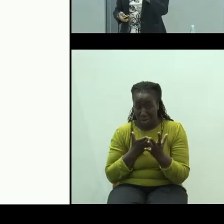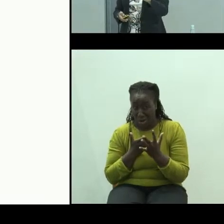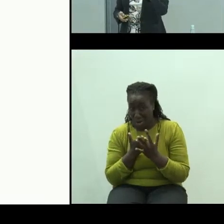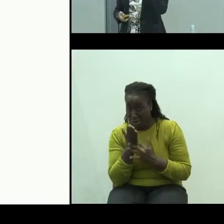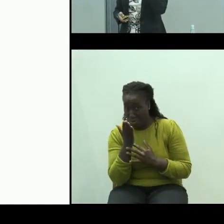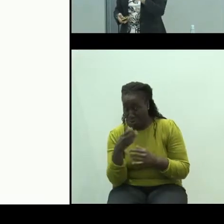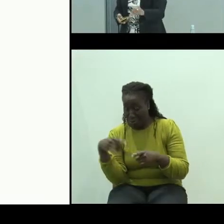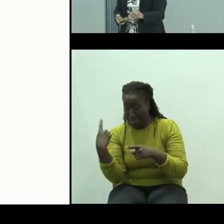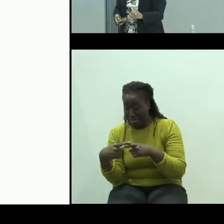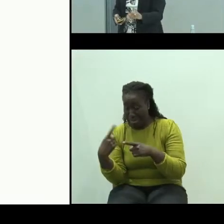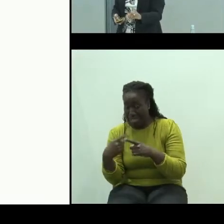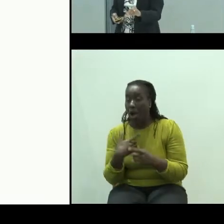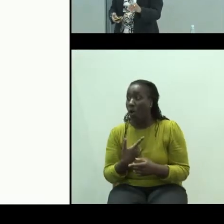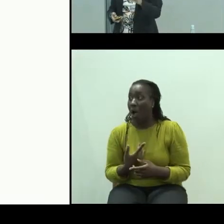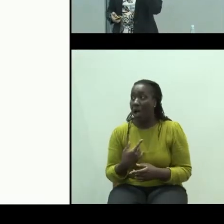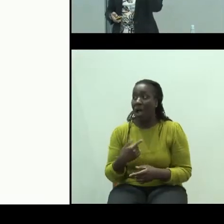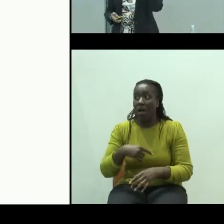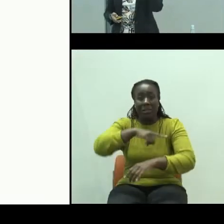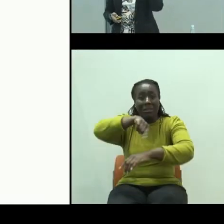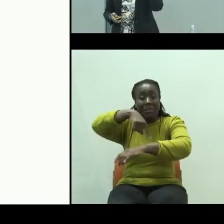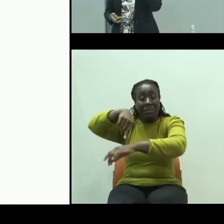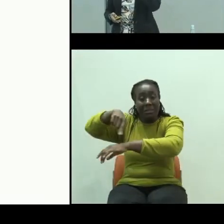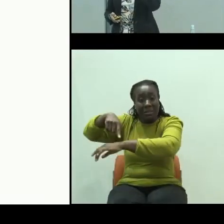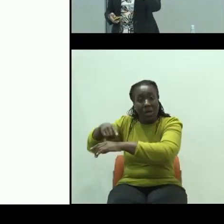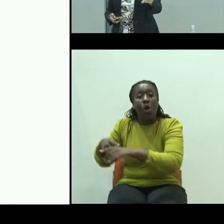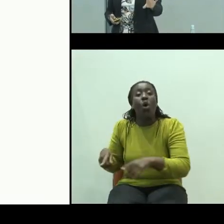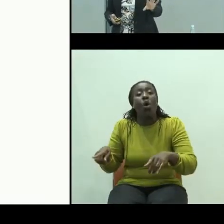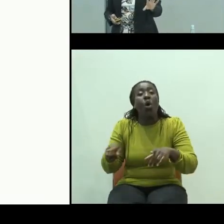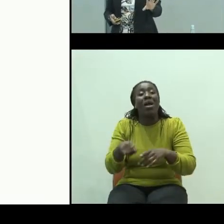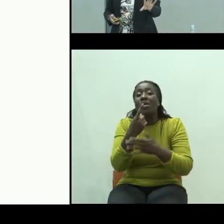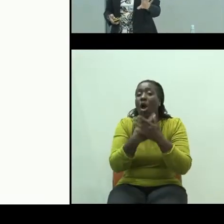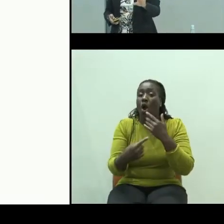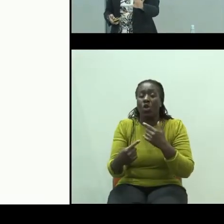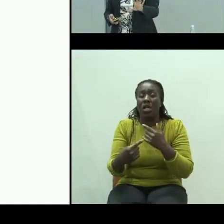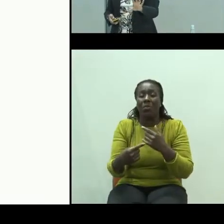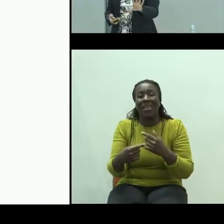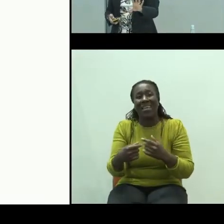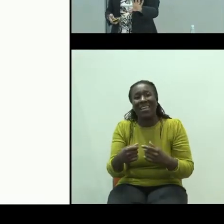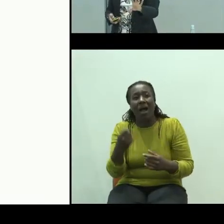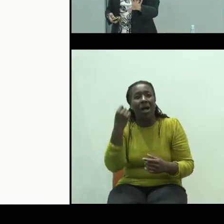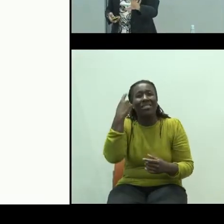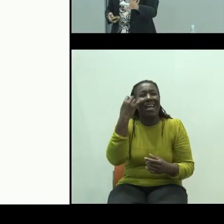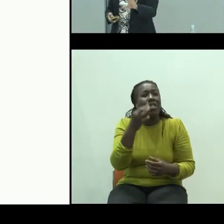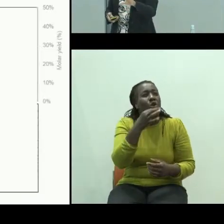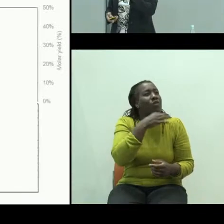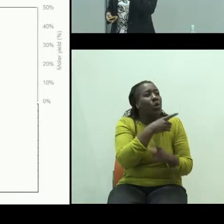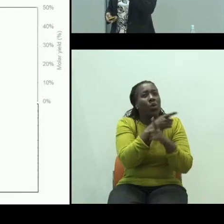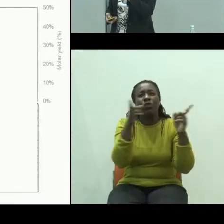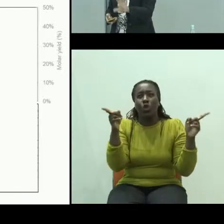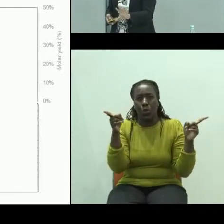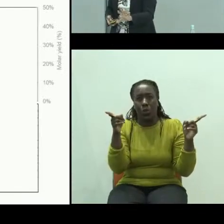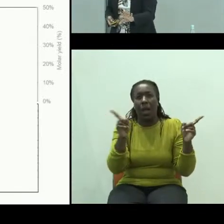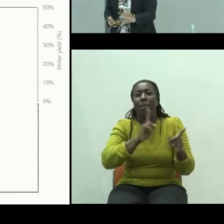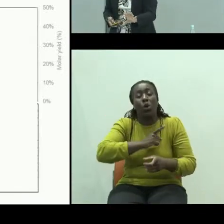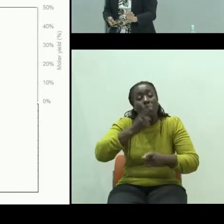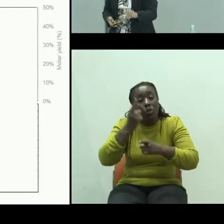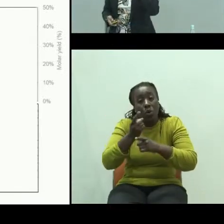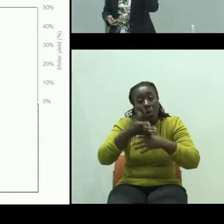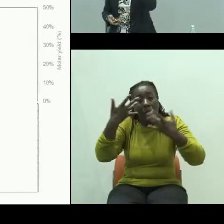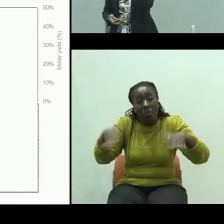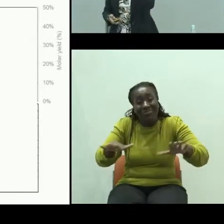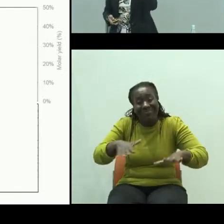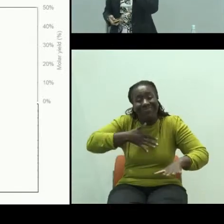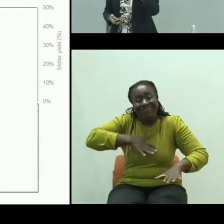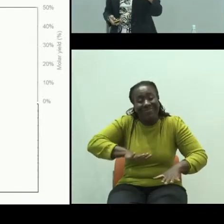part fast, both because I'm running out of time and because it's only going to be comprehensible to a few of you, but because we talked about the need